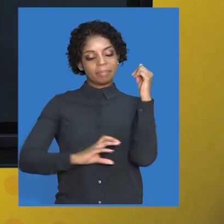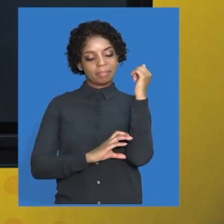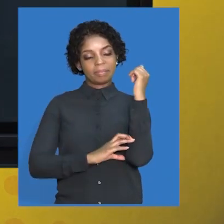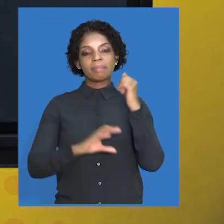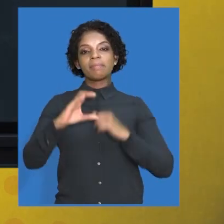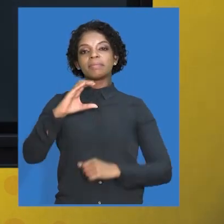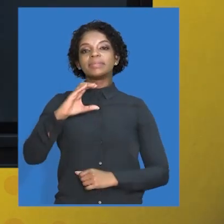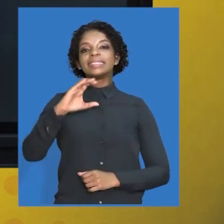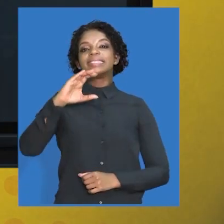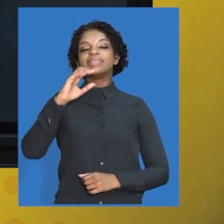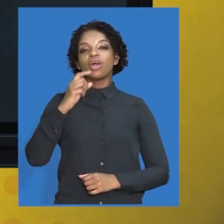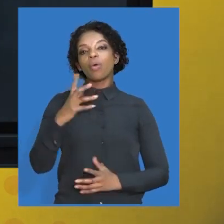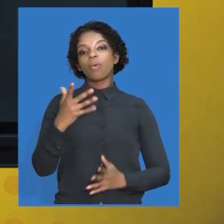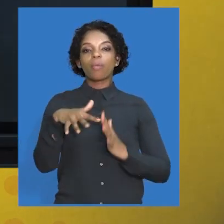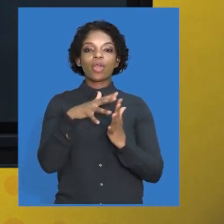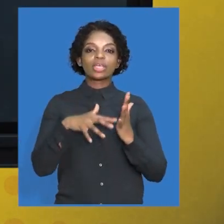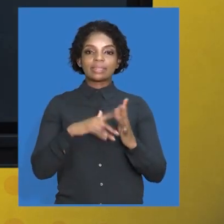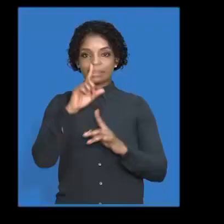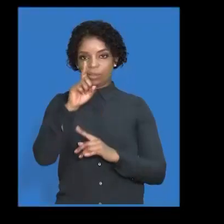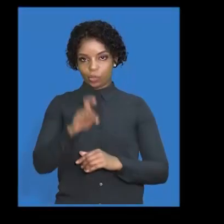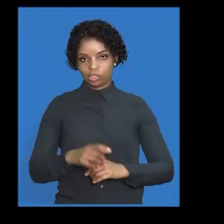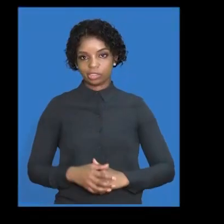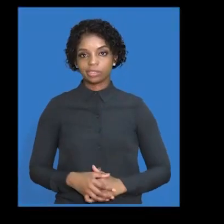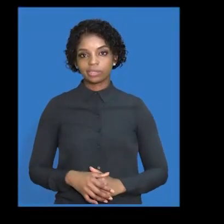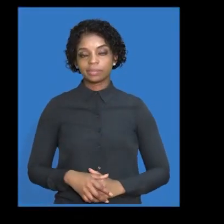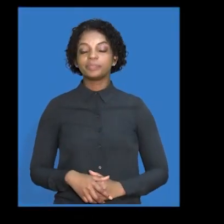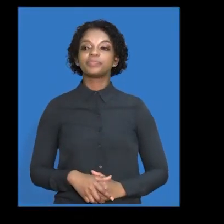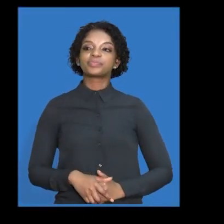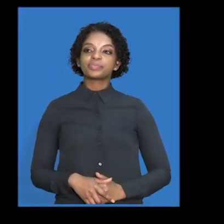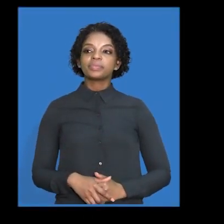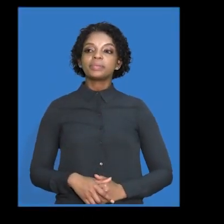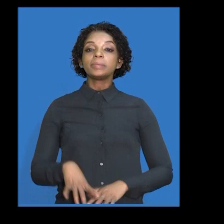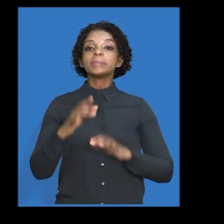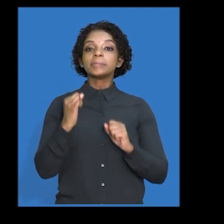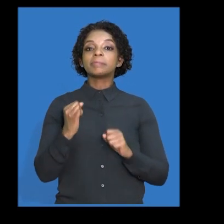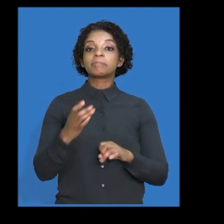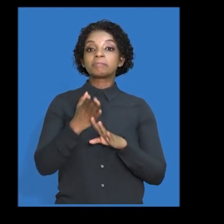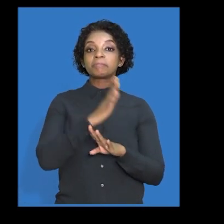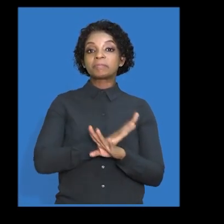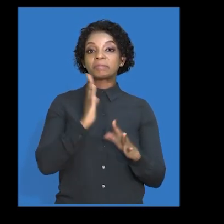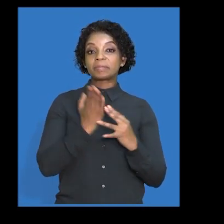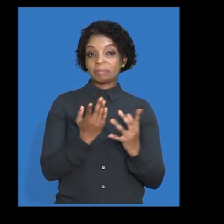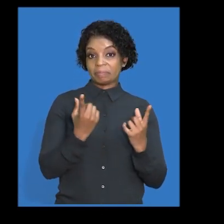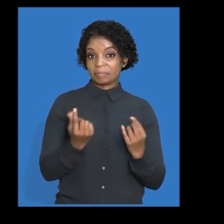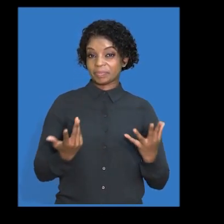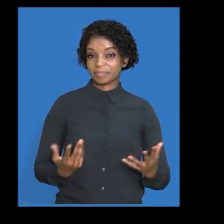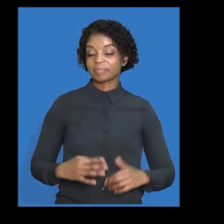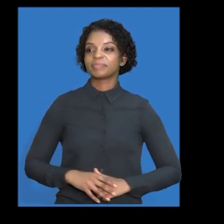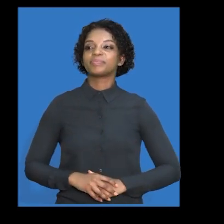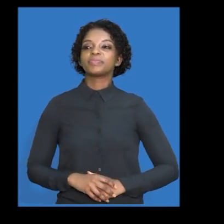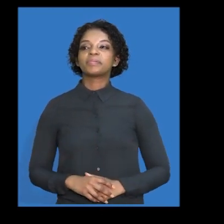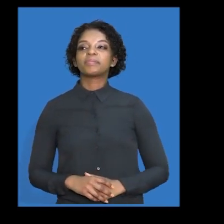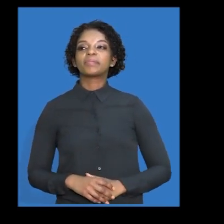question. Let's get back to the questions that we have here. So we have June Traders has decided to invest their